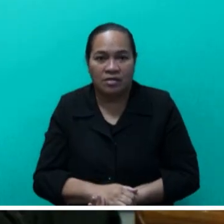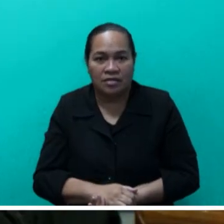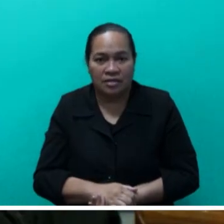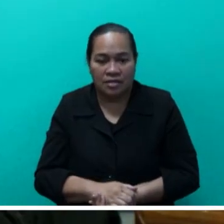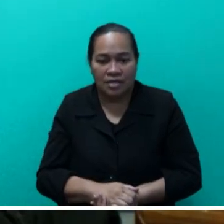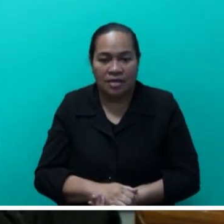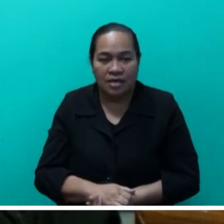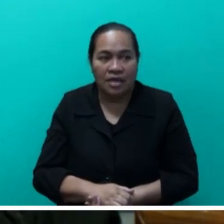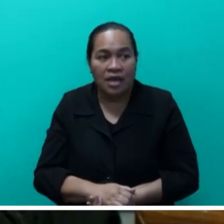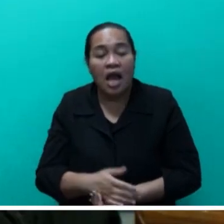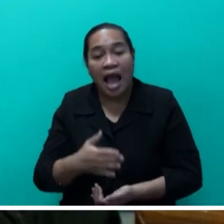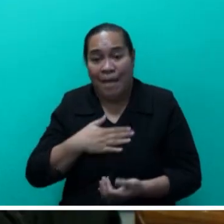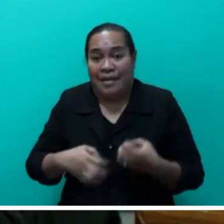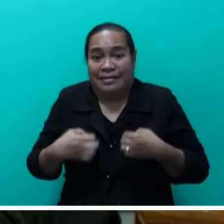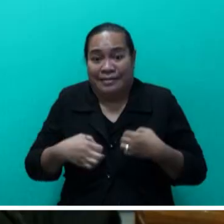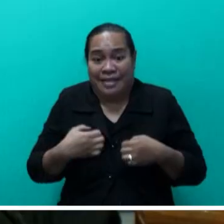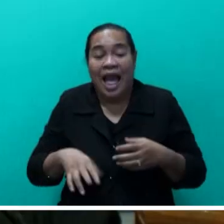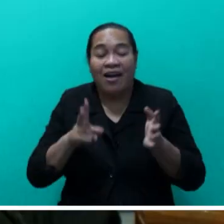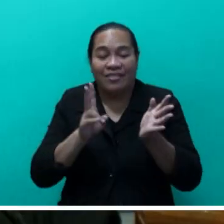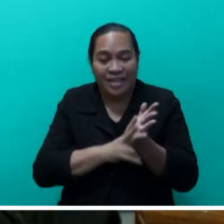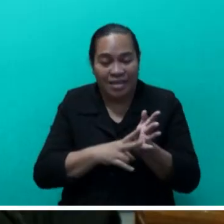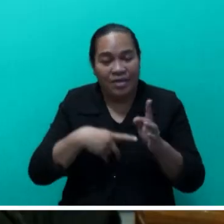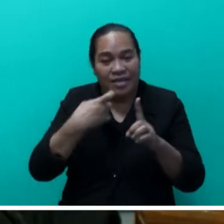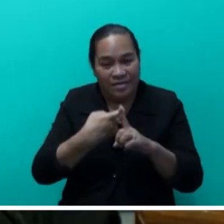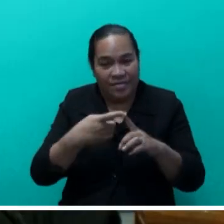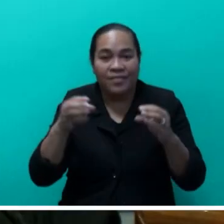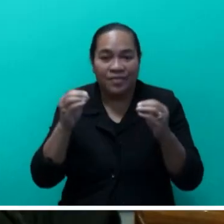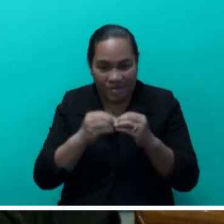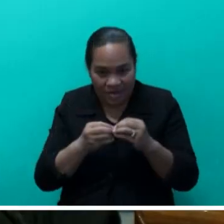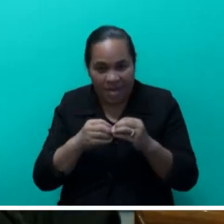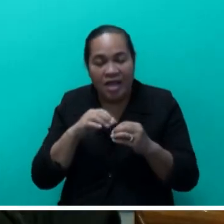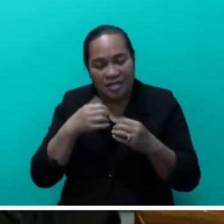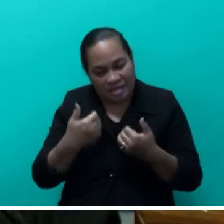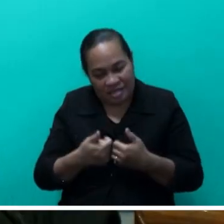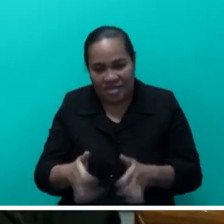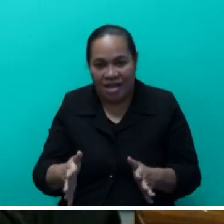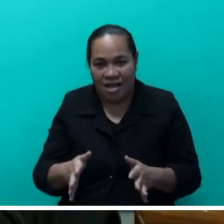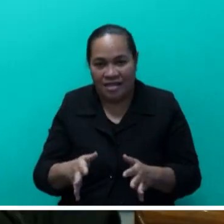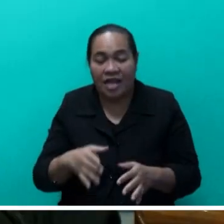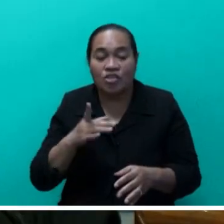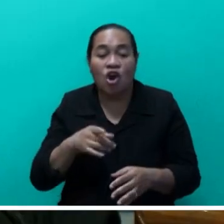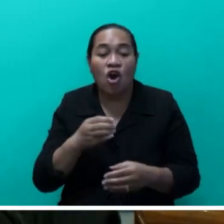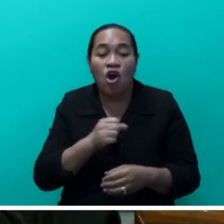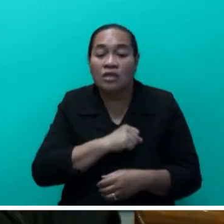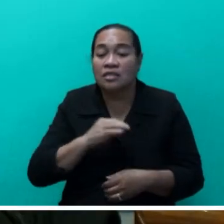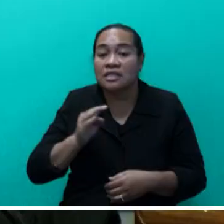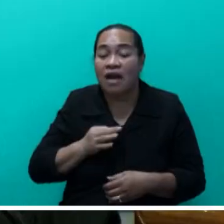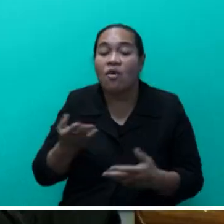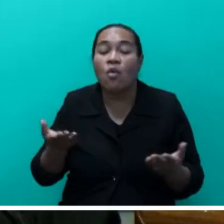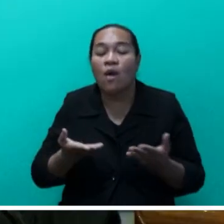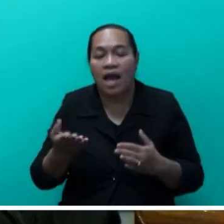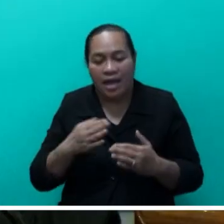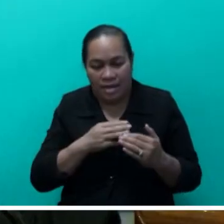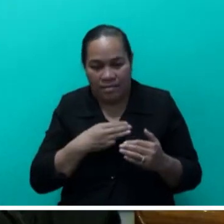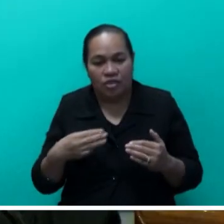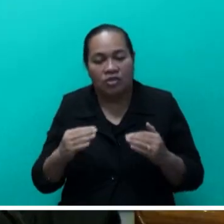I'm excited to announce that the VKB Officer Pilot Project will commence with the officers from VKB based at the Ministry of Justice for 1